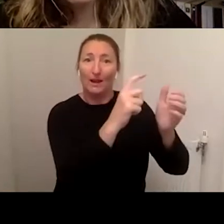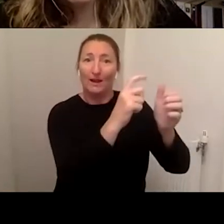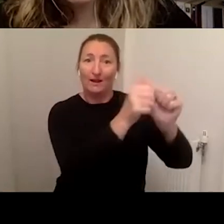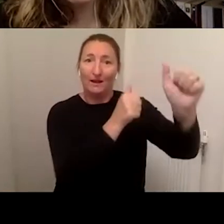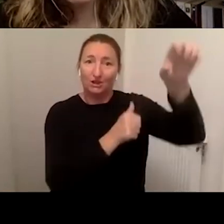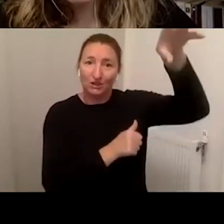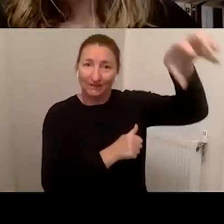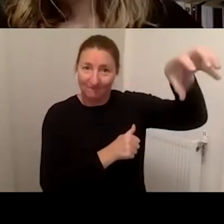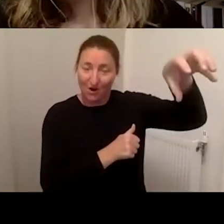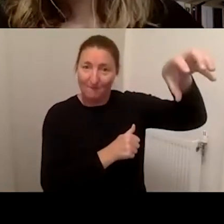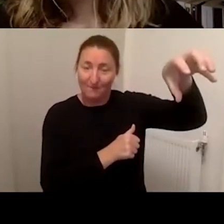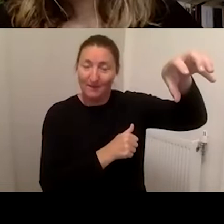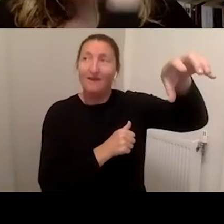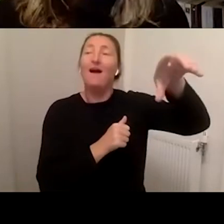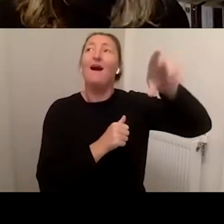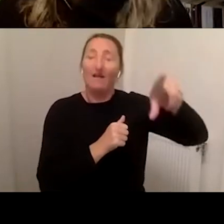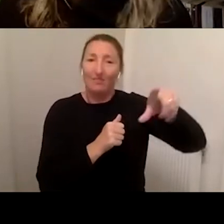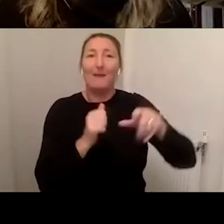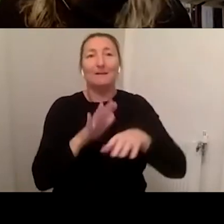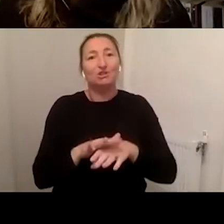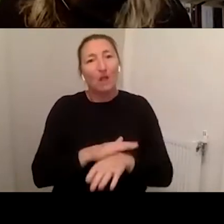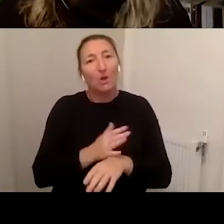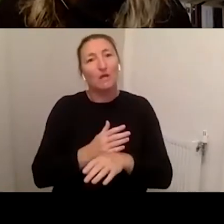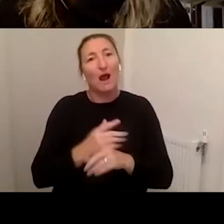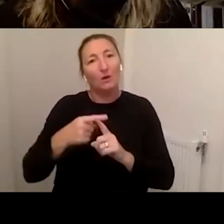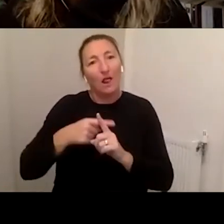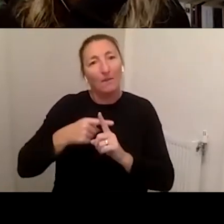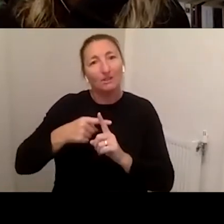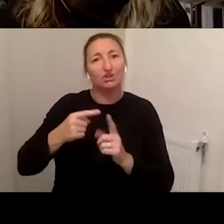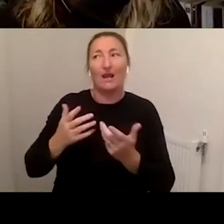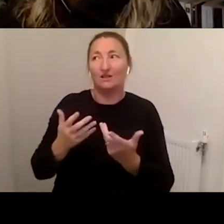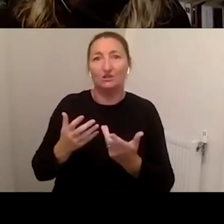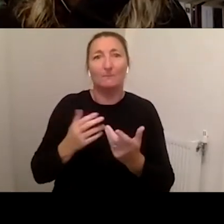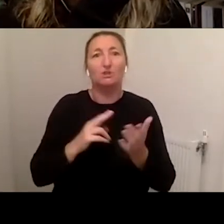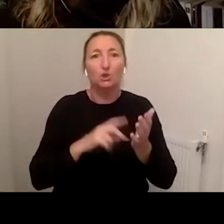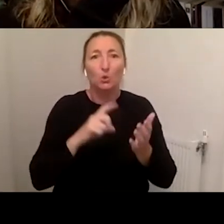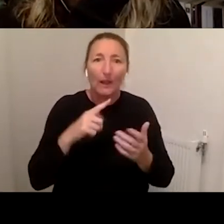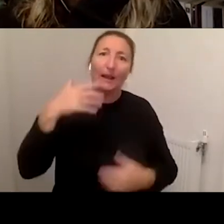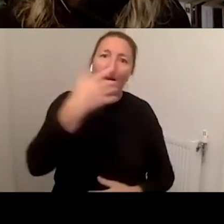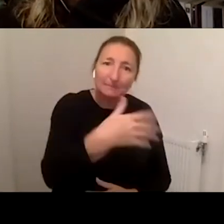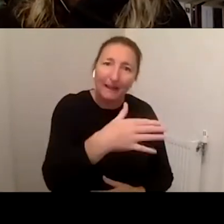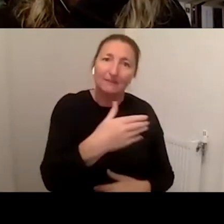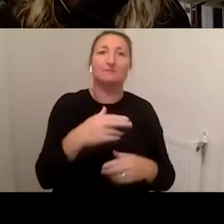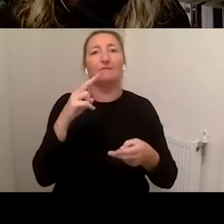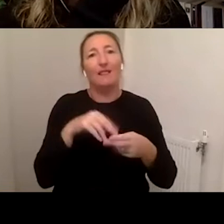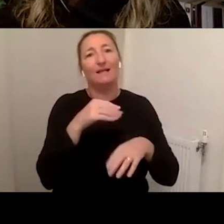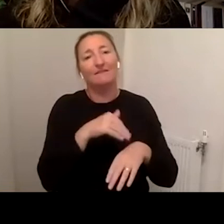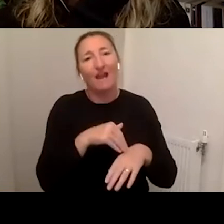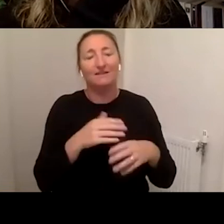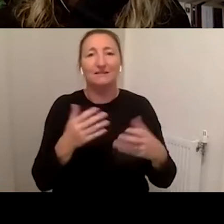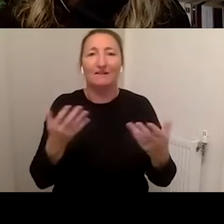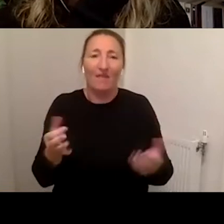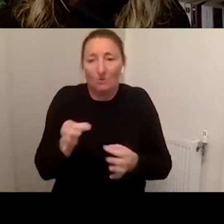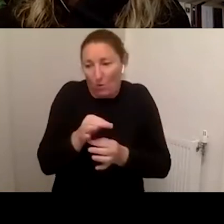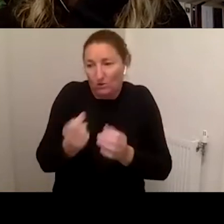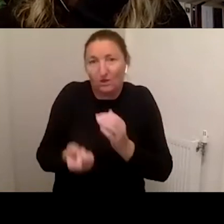down progress for climate change, because nuclear is so much slower, so much more expensive and less effective than alternative options of the